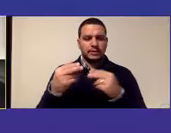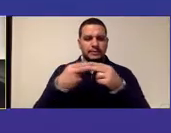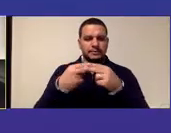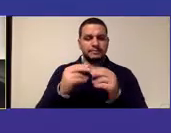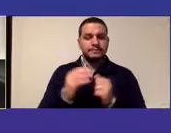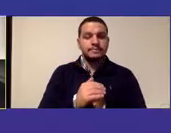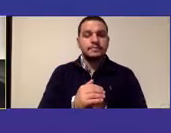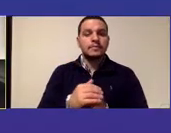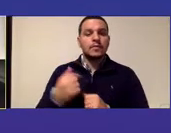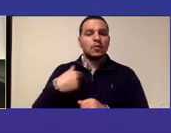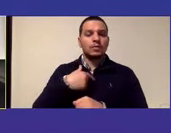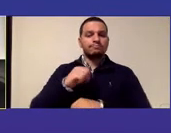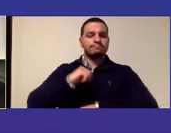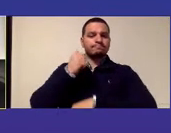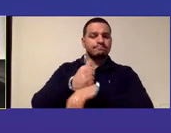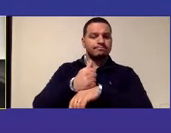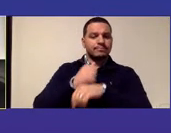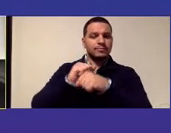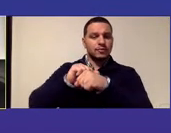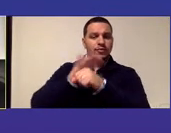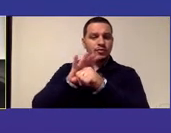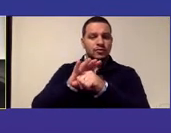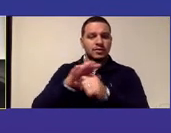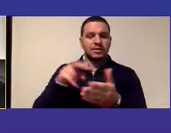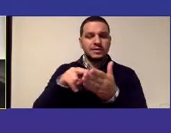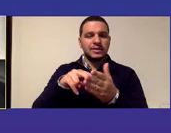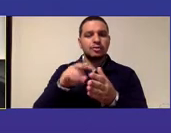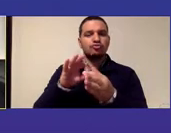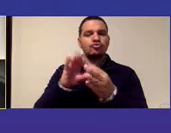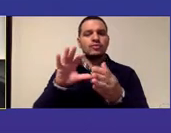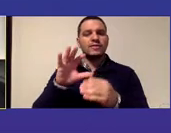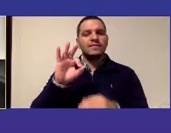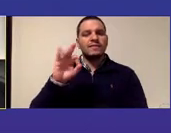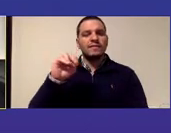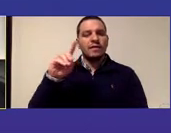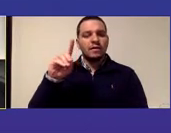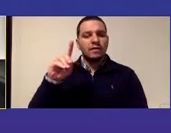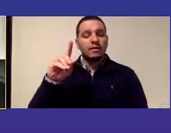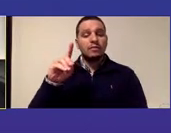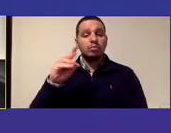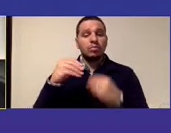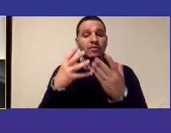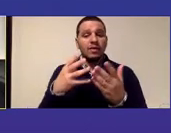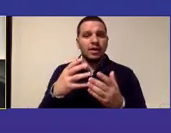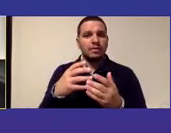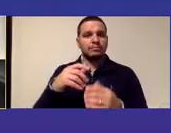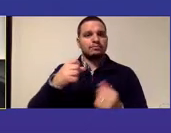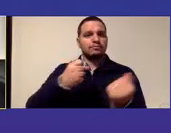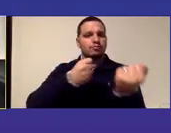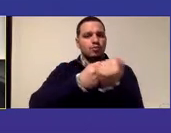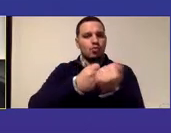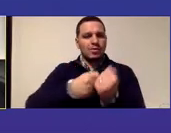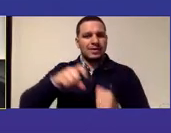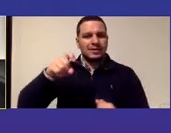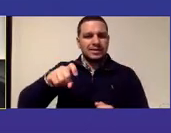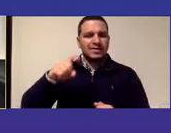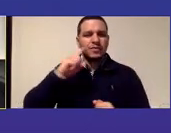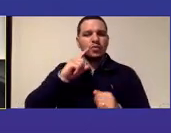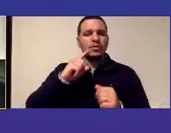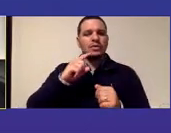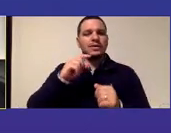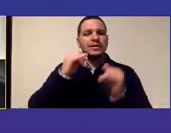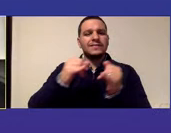that we established the Coronavirus Dance Relief Fund to provide limited but much needed support to individual dance workers